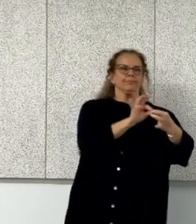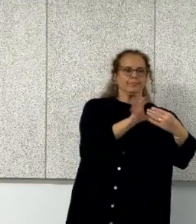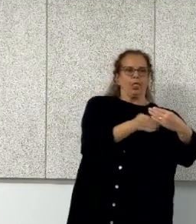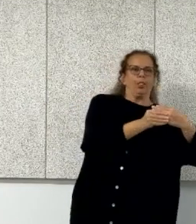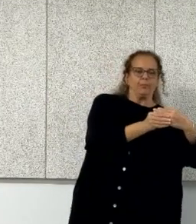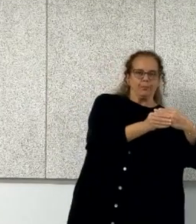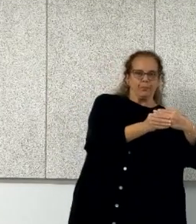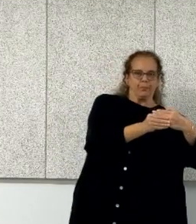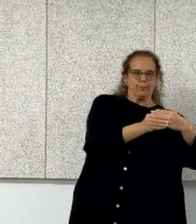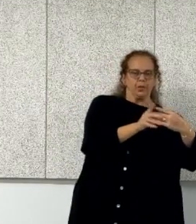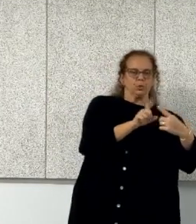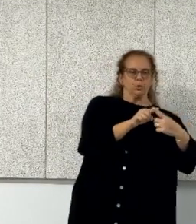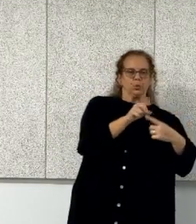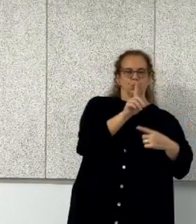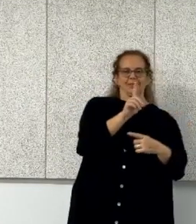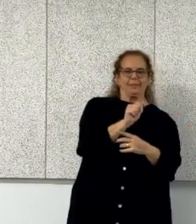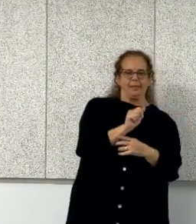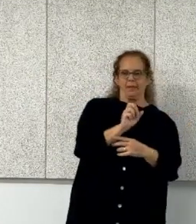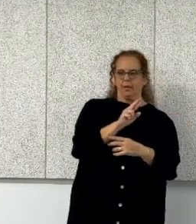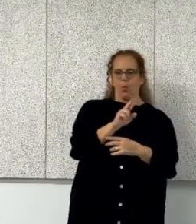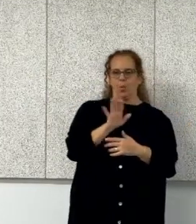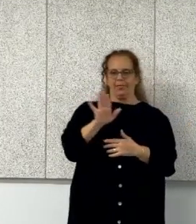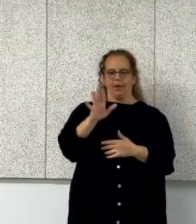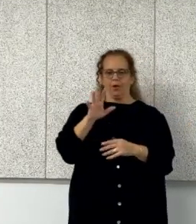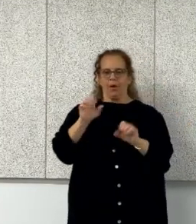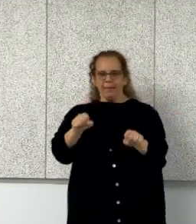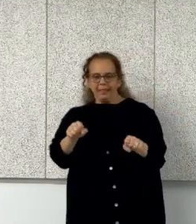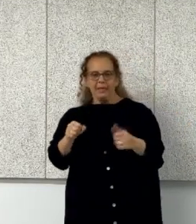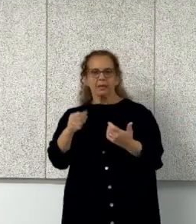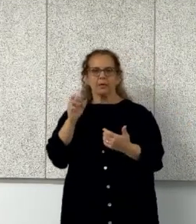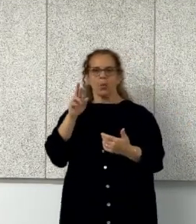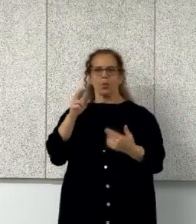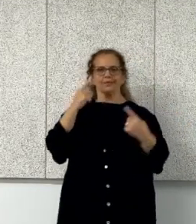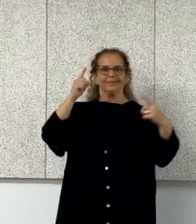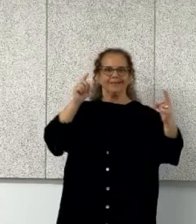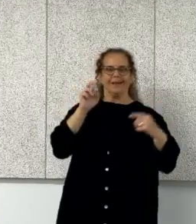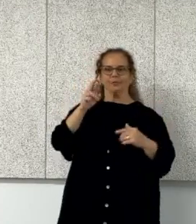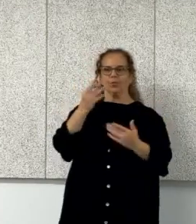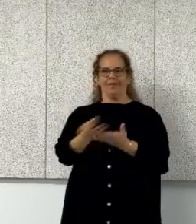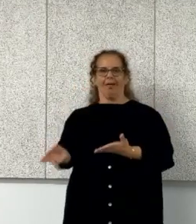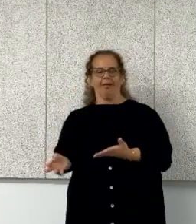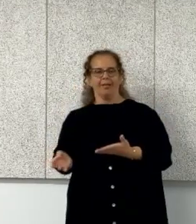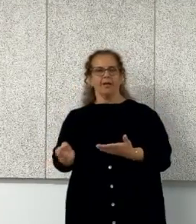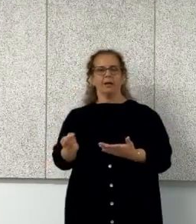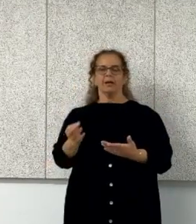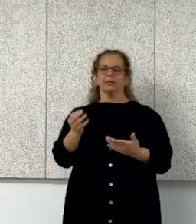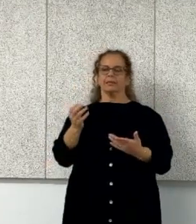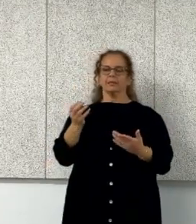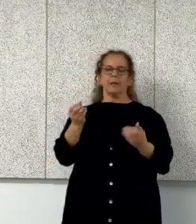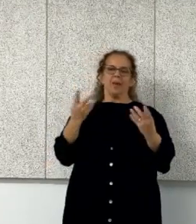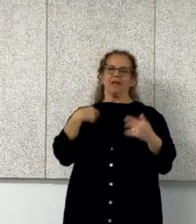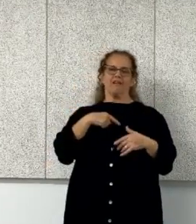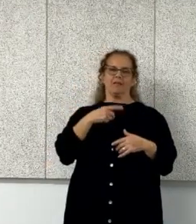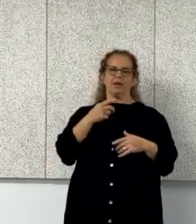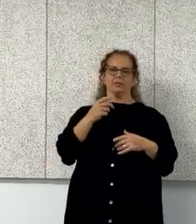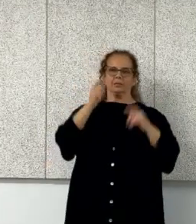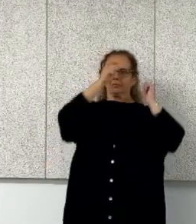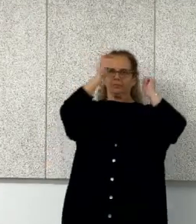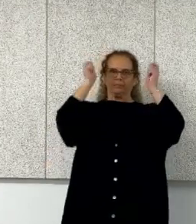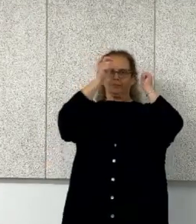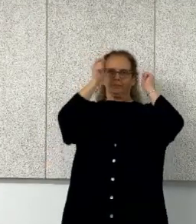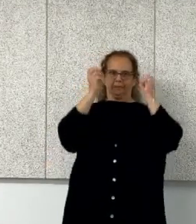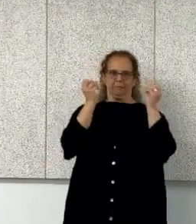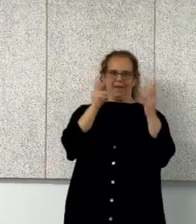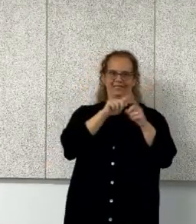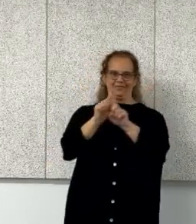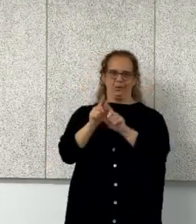know, sensibility that it's really unfortunate to see. So I will just say, somebody with wearing many hats up here who is both in the business of